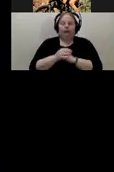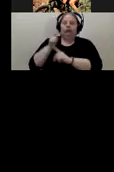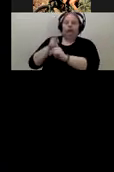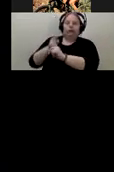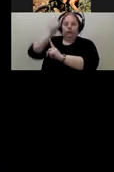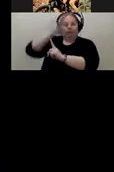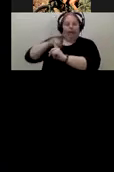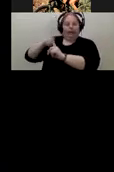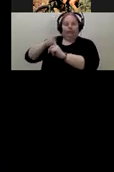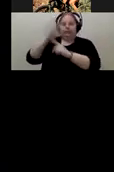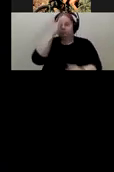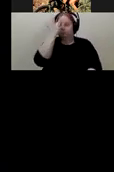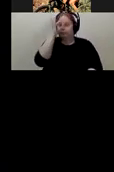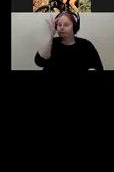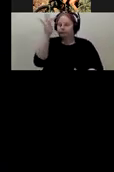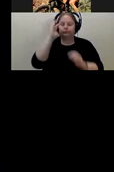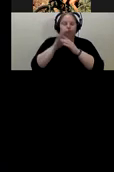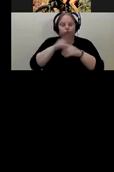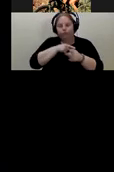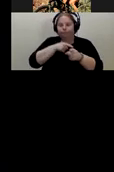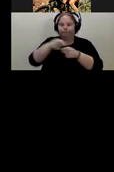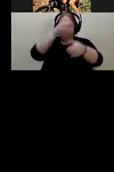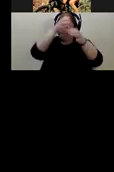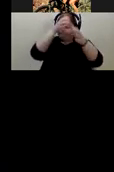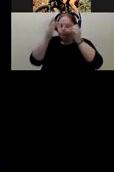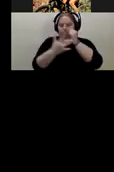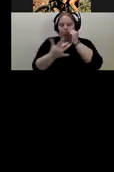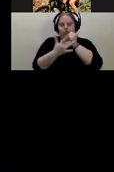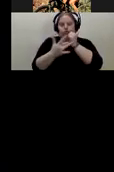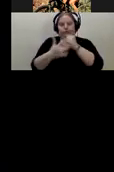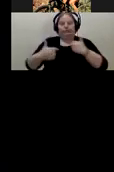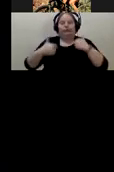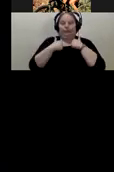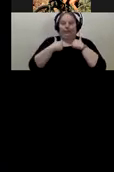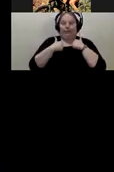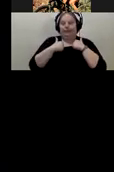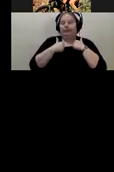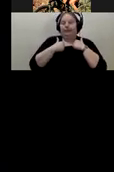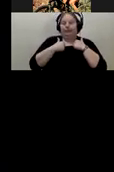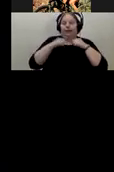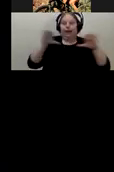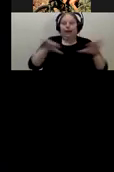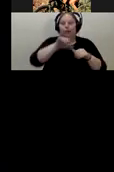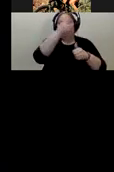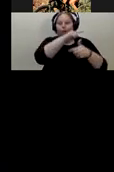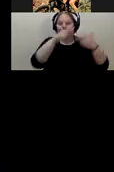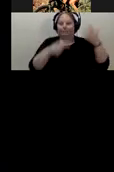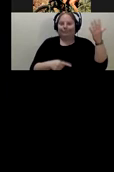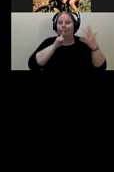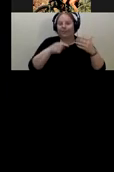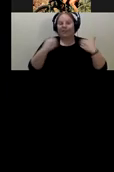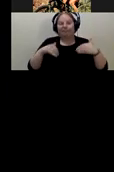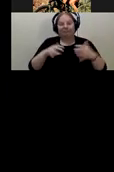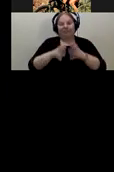genius behind the technology, and I am the one that does everything else, which is a surprising